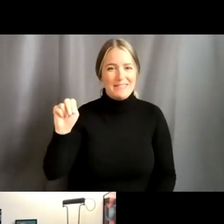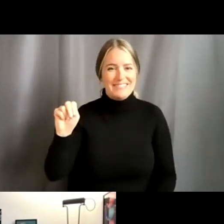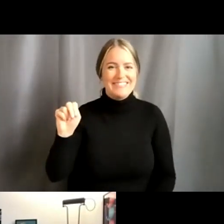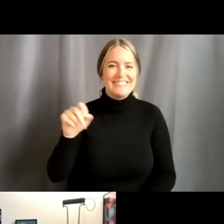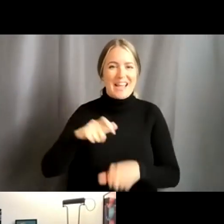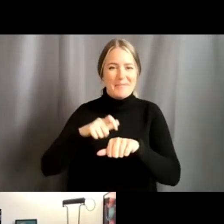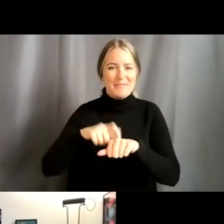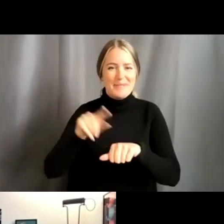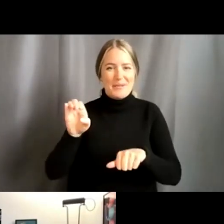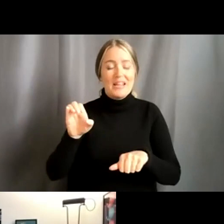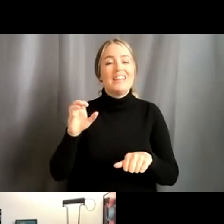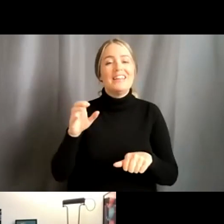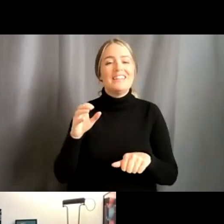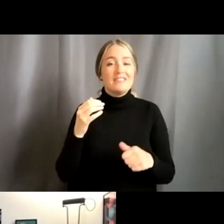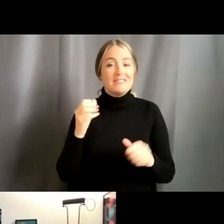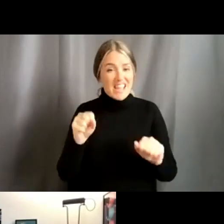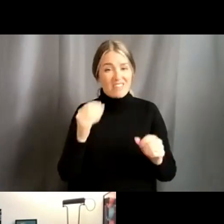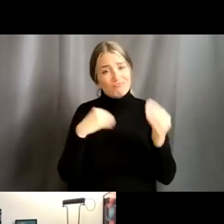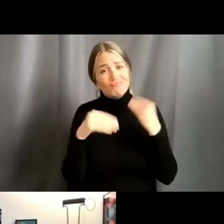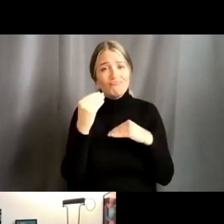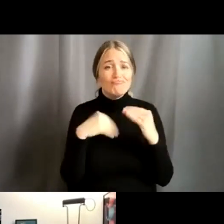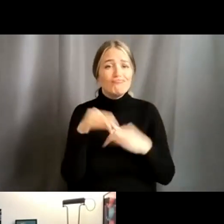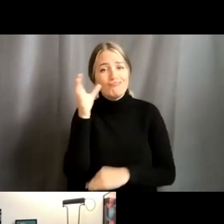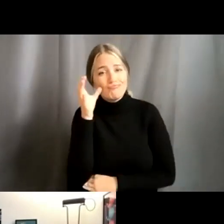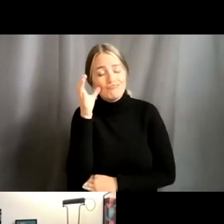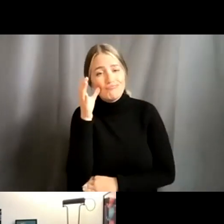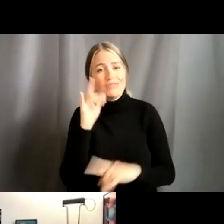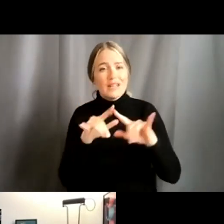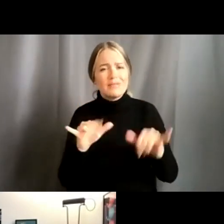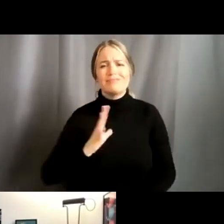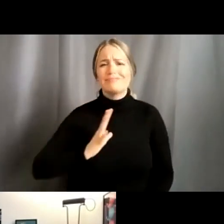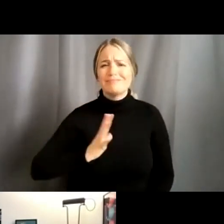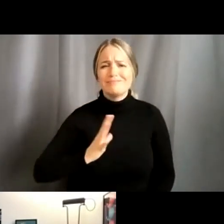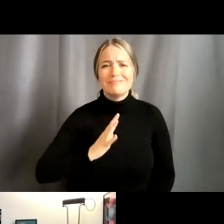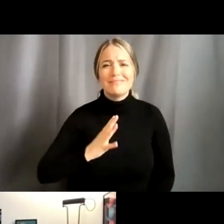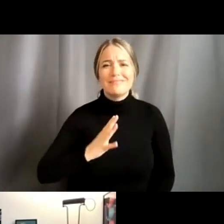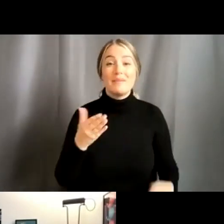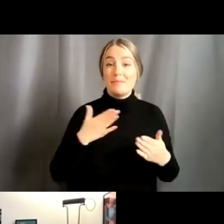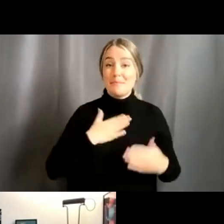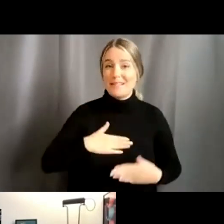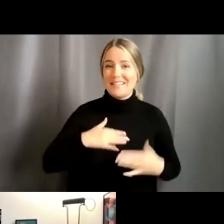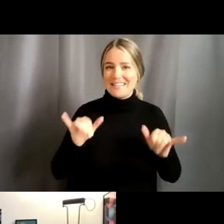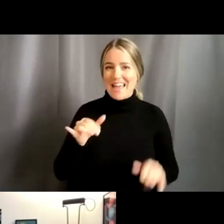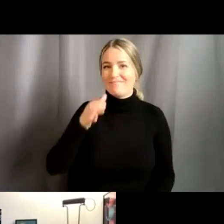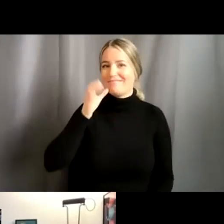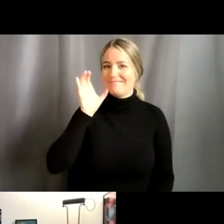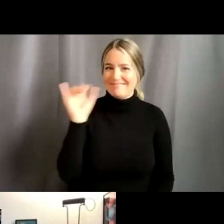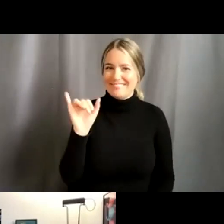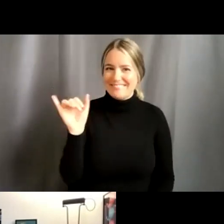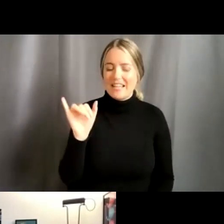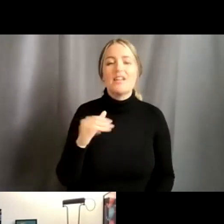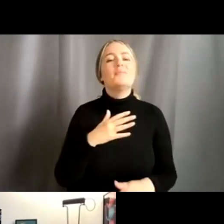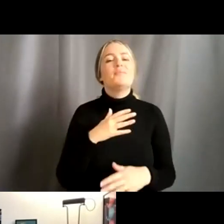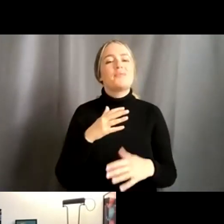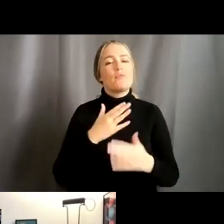okay to munch or snack while the presentation is going on, and please don't forget to stay hydrated. What I'm saying here is relax,